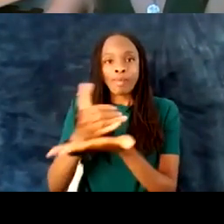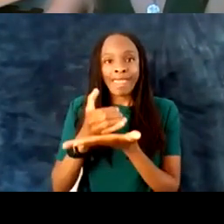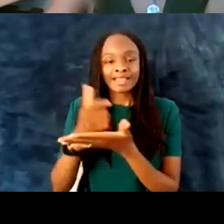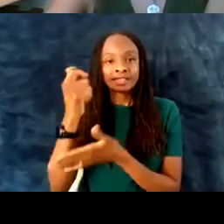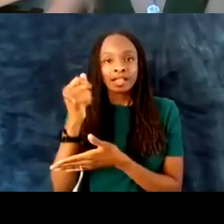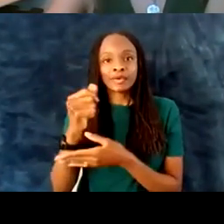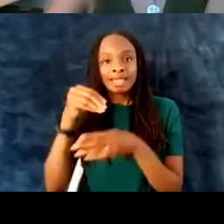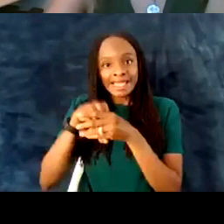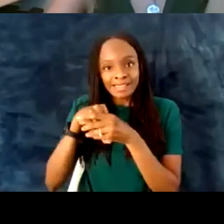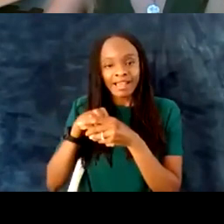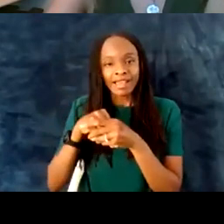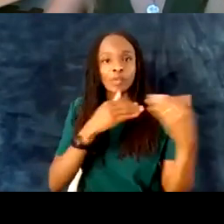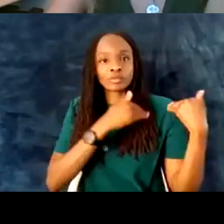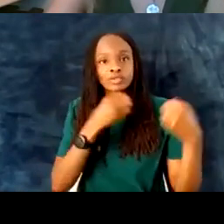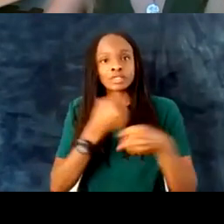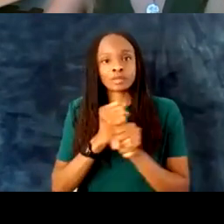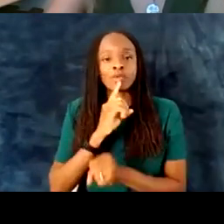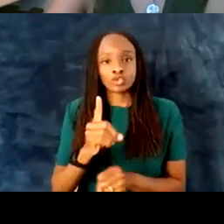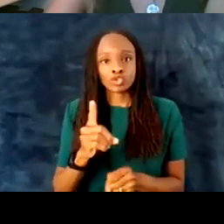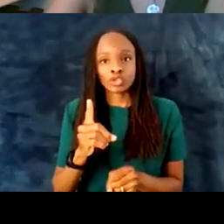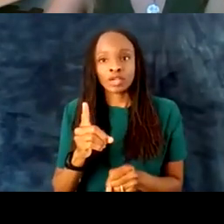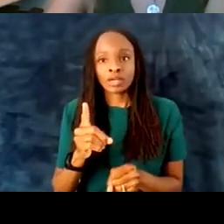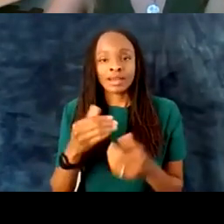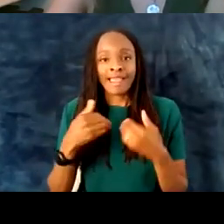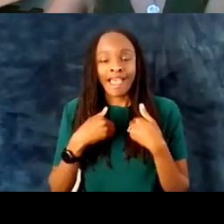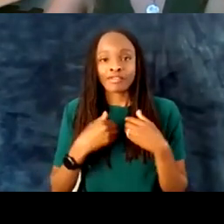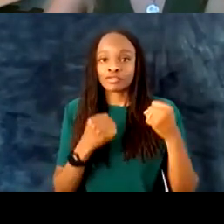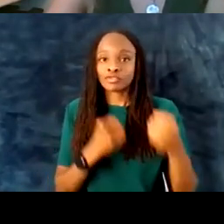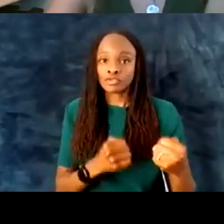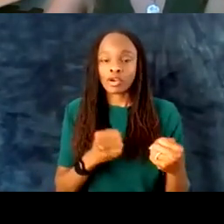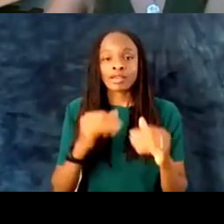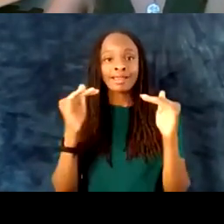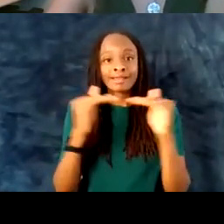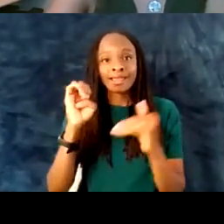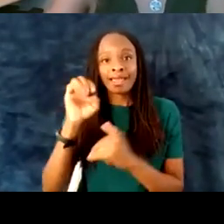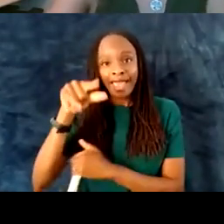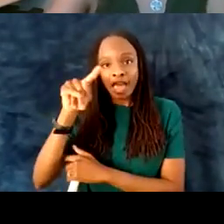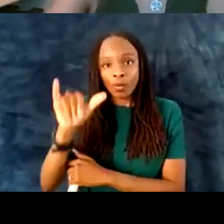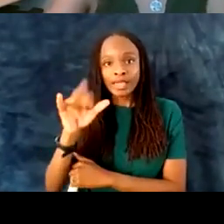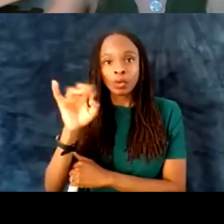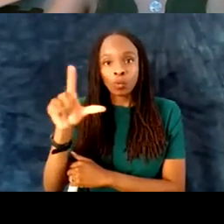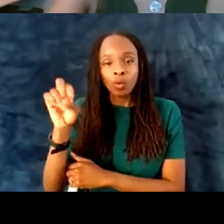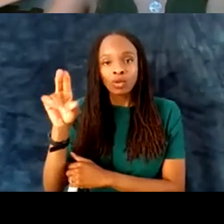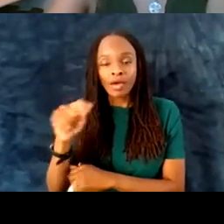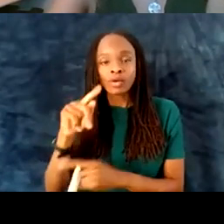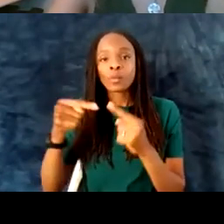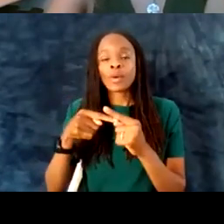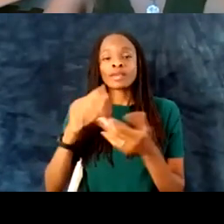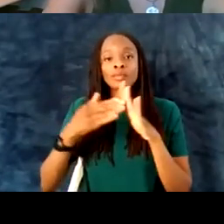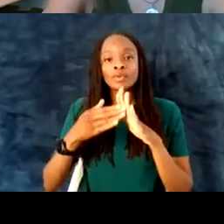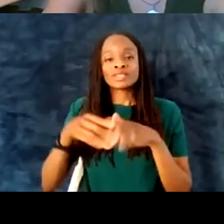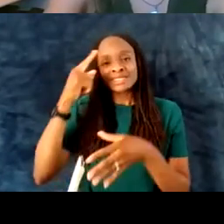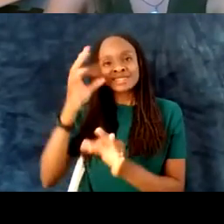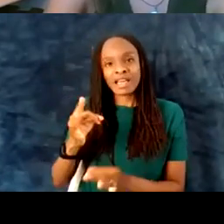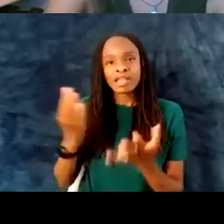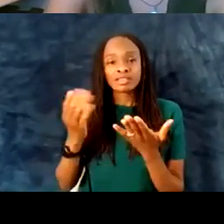that are responsible for really making sure there is a robust equity rollout. And then that when communities decide what the target, that